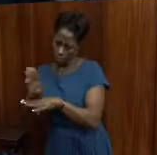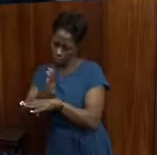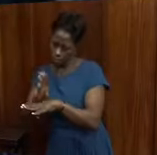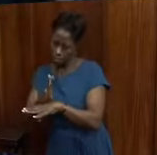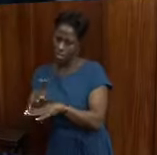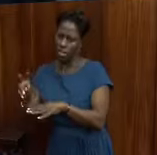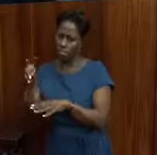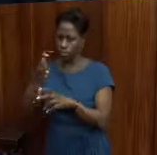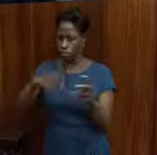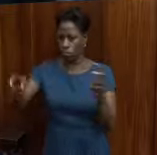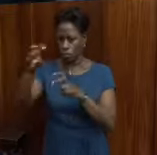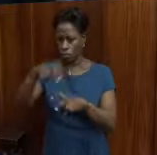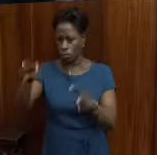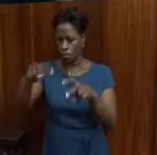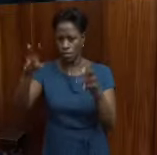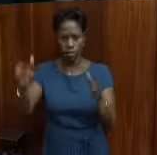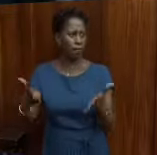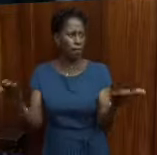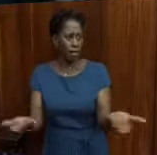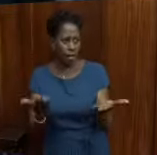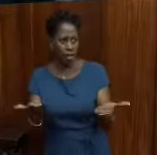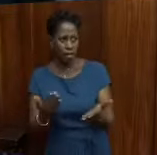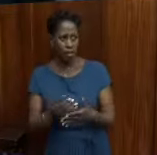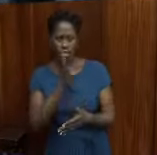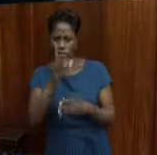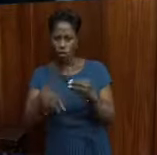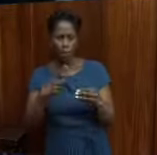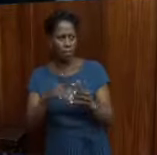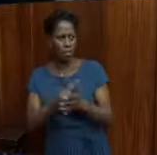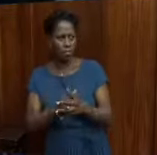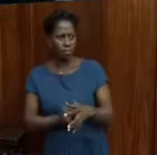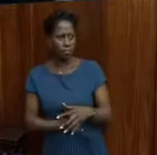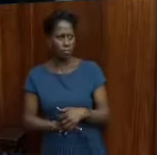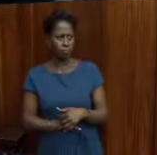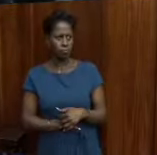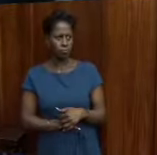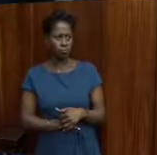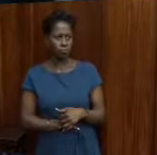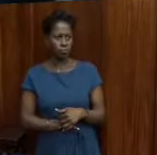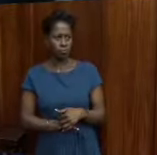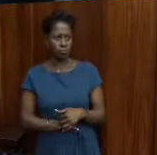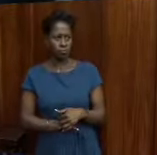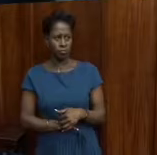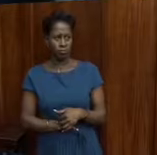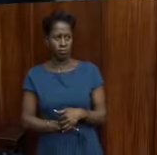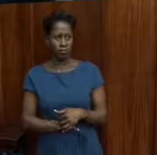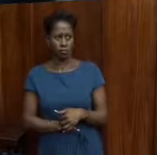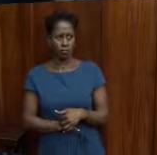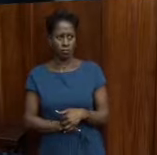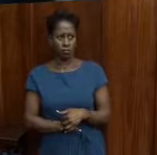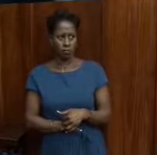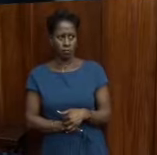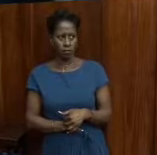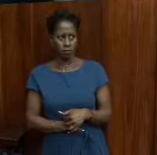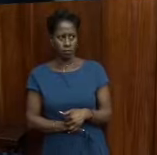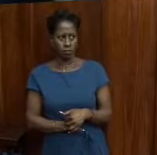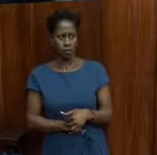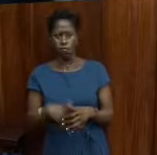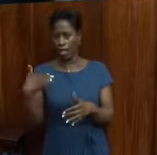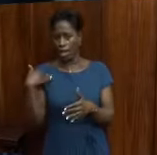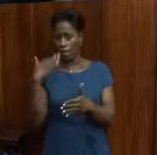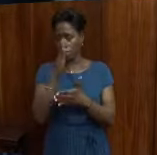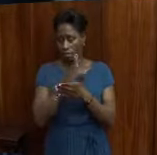of tourists, improving selected tourist sites, and strengthening implementation capacity in tourism market development in St. Vincent and